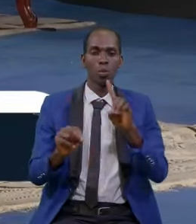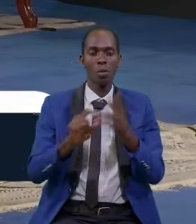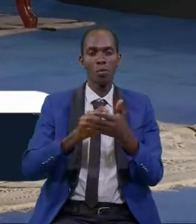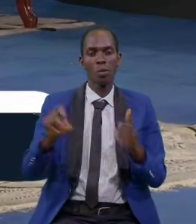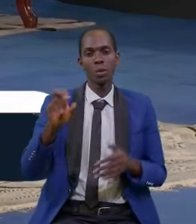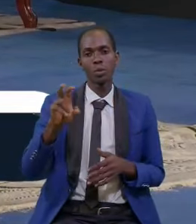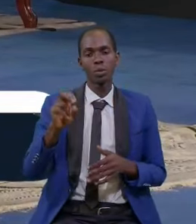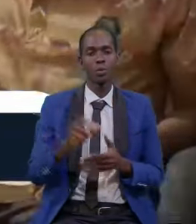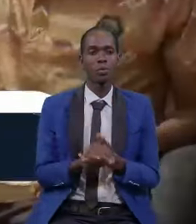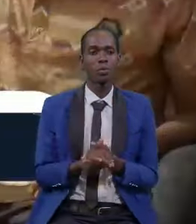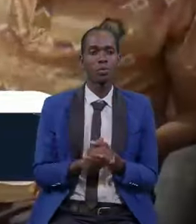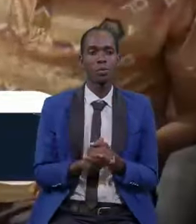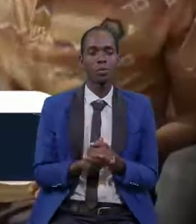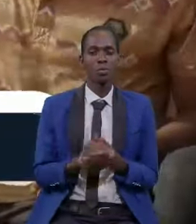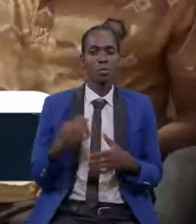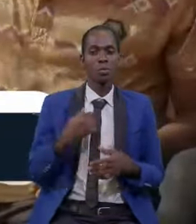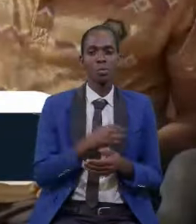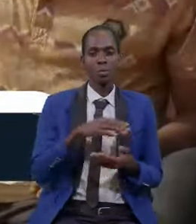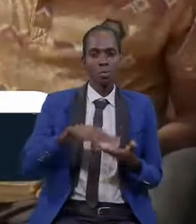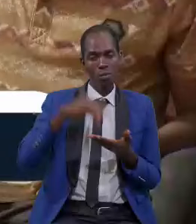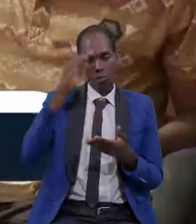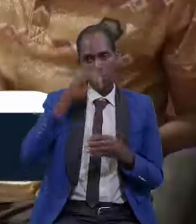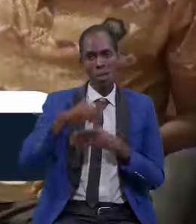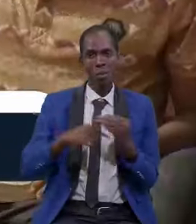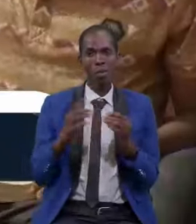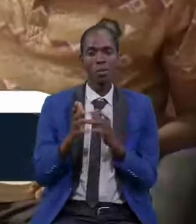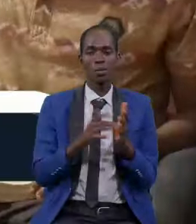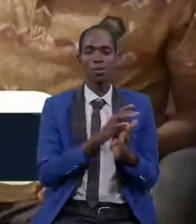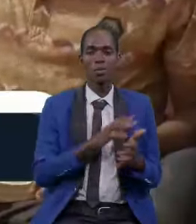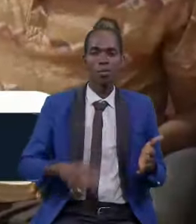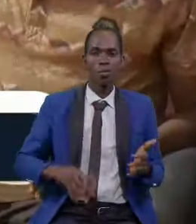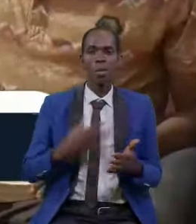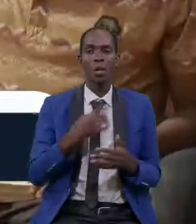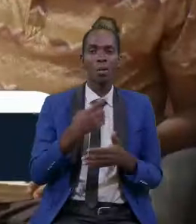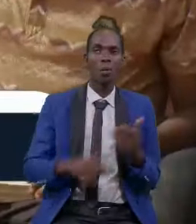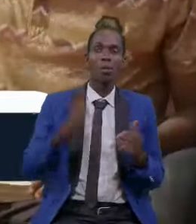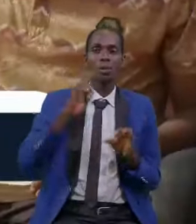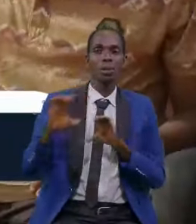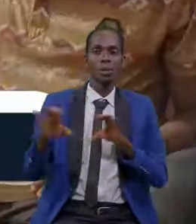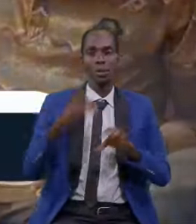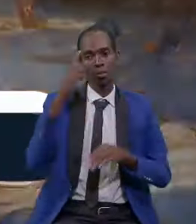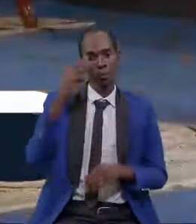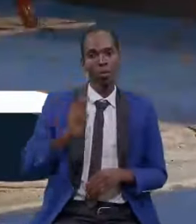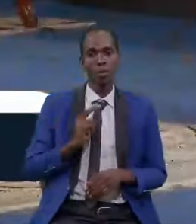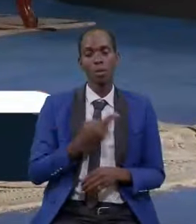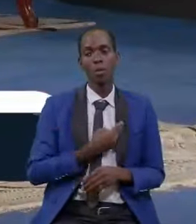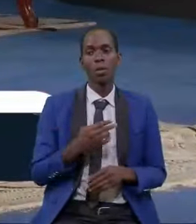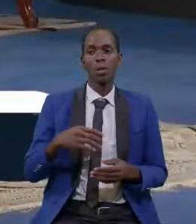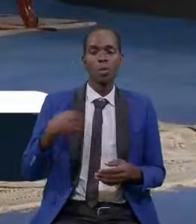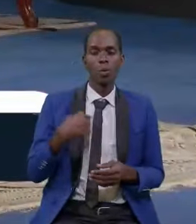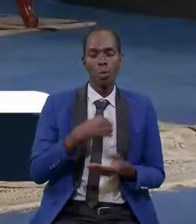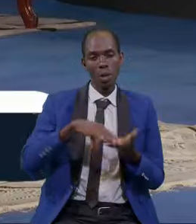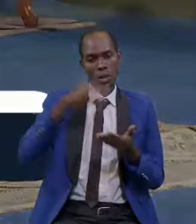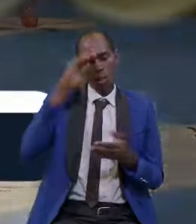told about Jesus Christ and about what he did for us. We're told about Jesus Christ and what